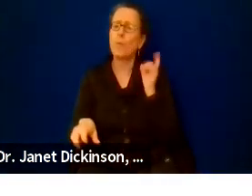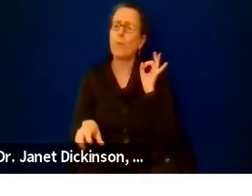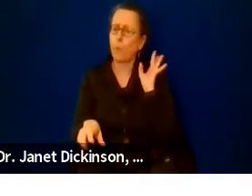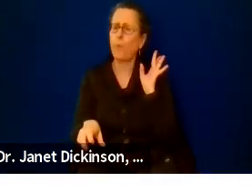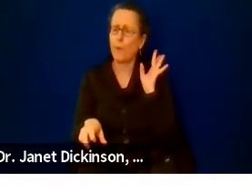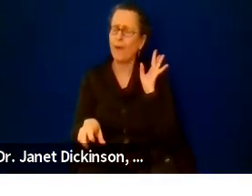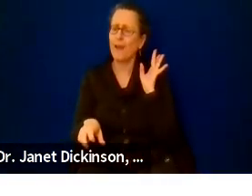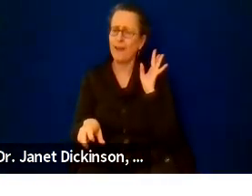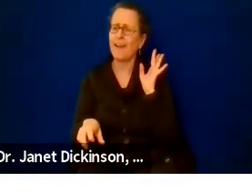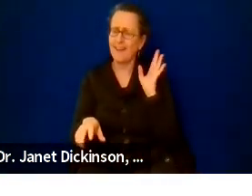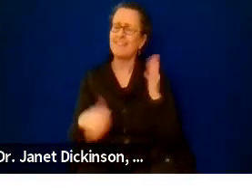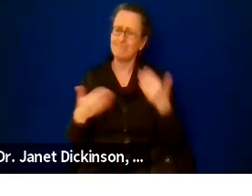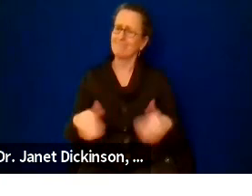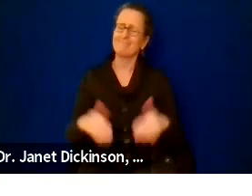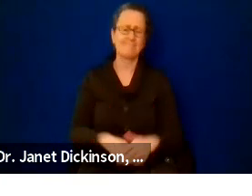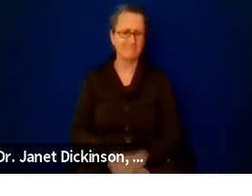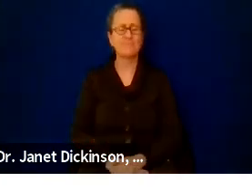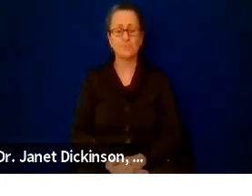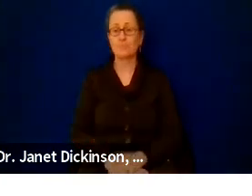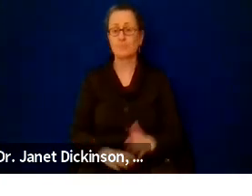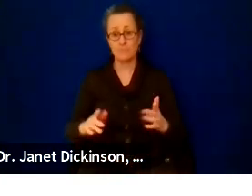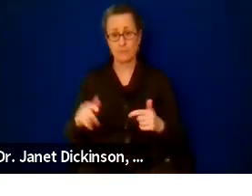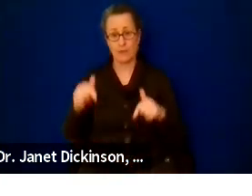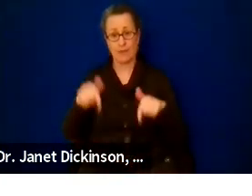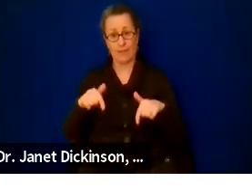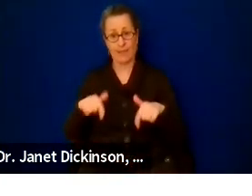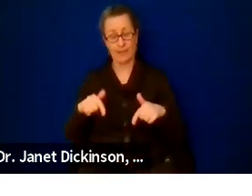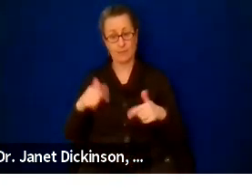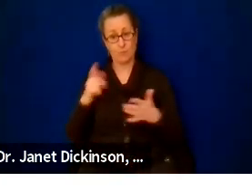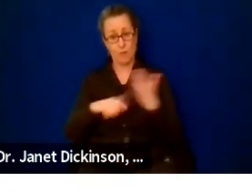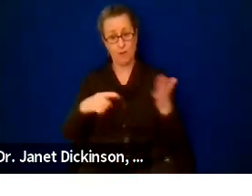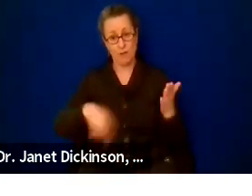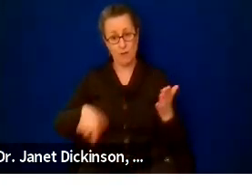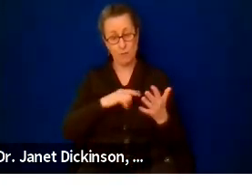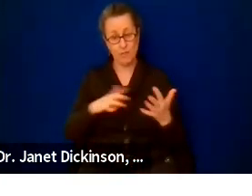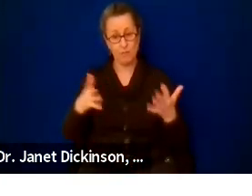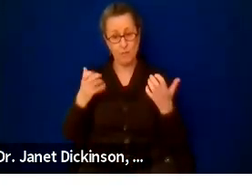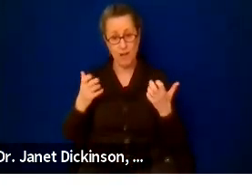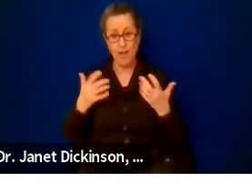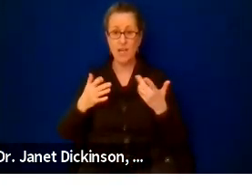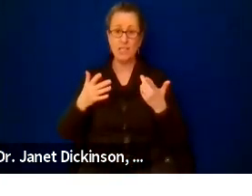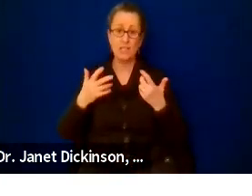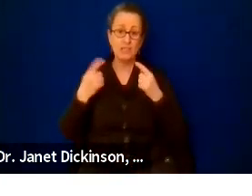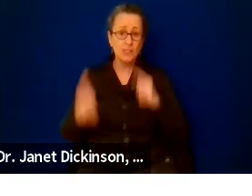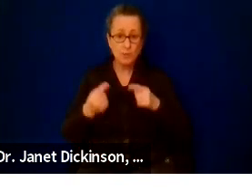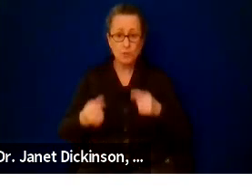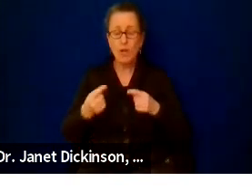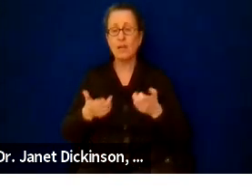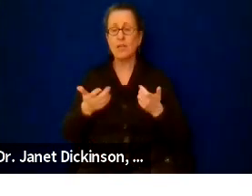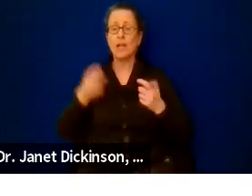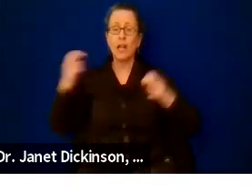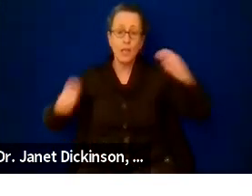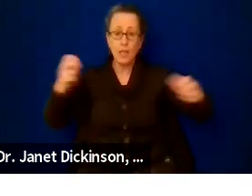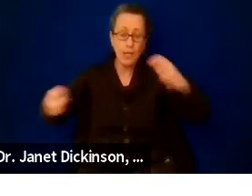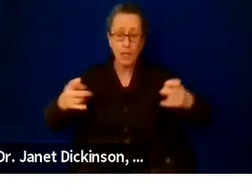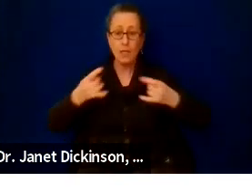not necessarily the way we want things to be, but this is the way that we're trying to work through what it is